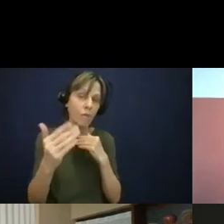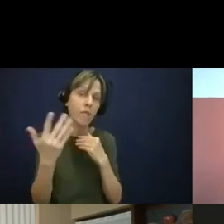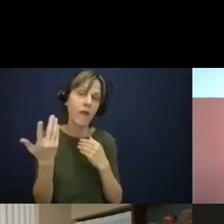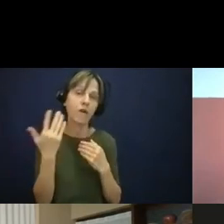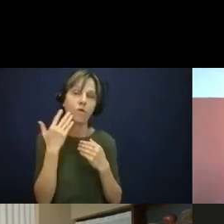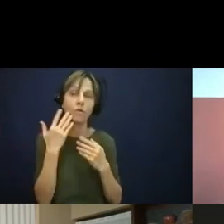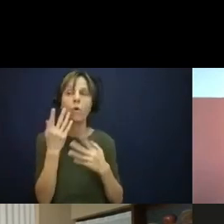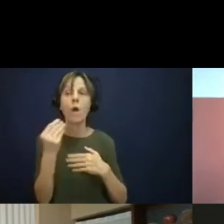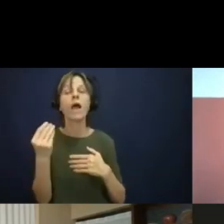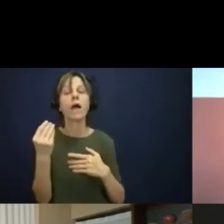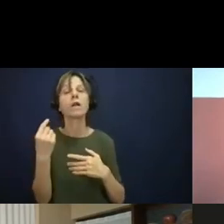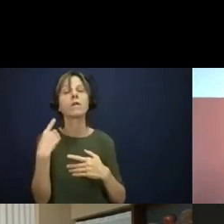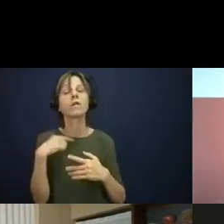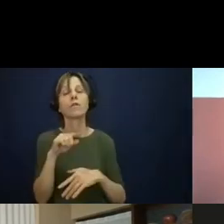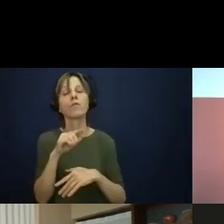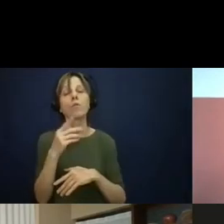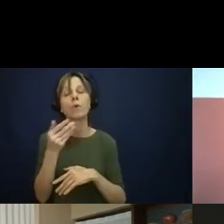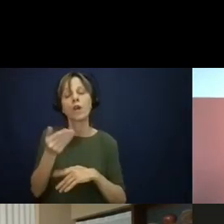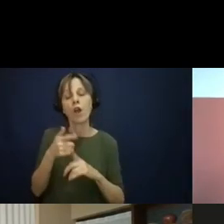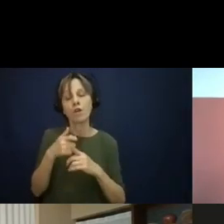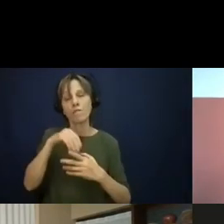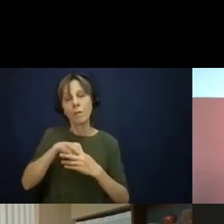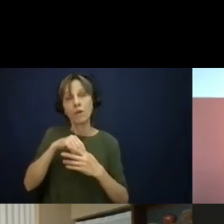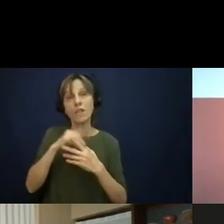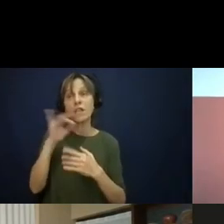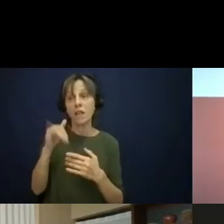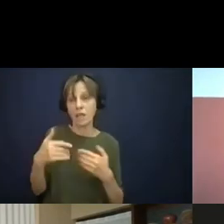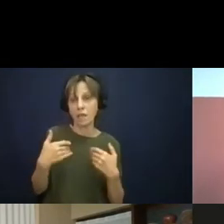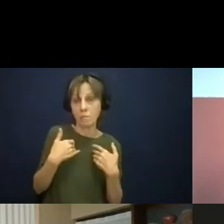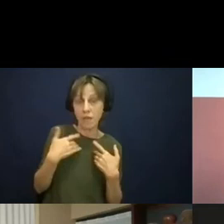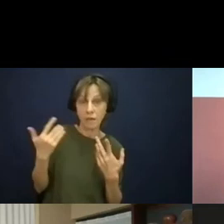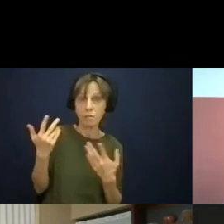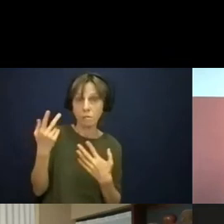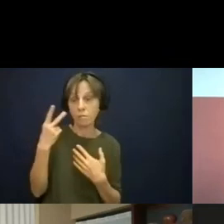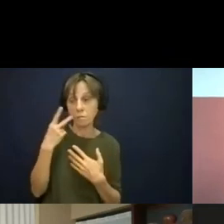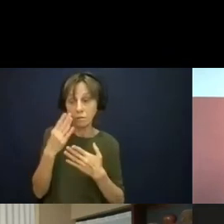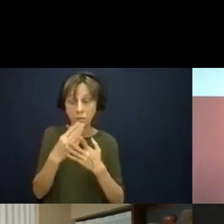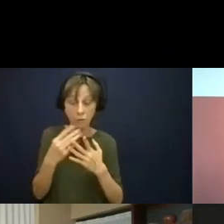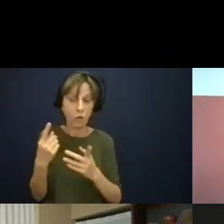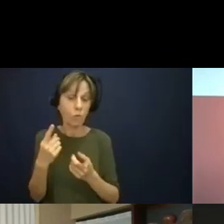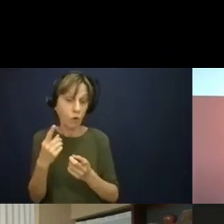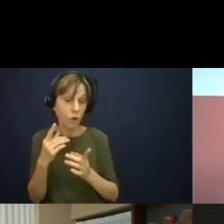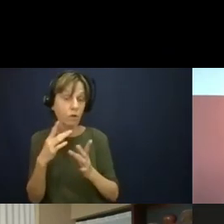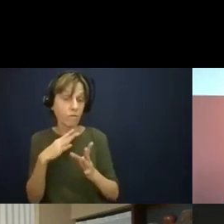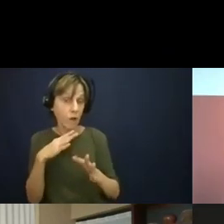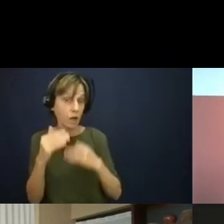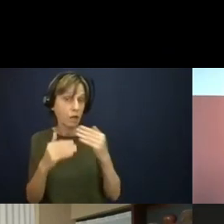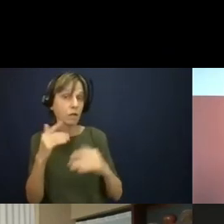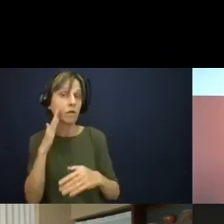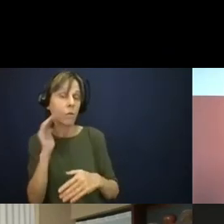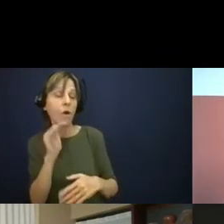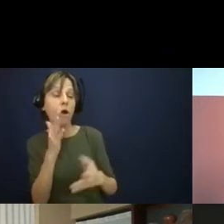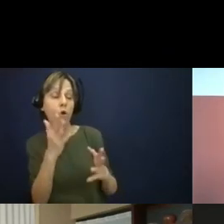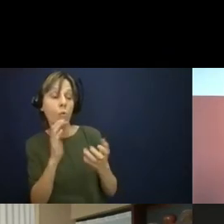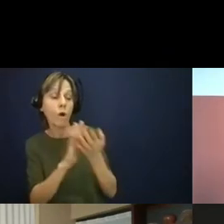house within. Once we see someone else, like me, once we see someone else been working on us, they be like, hey, you want to be a peer?